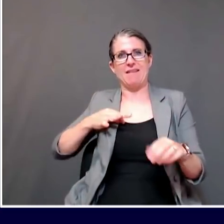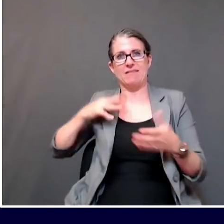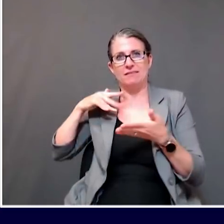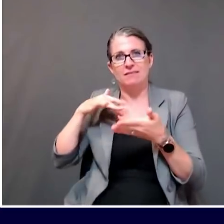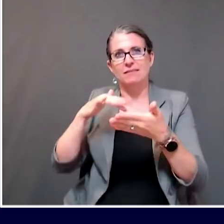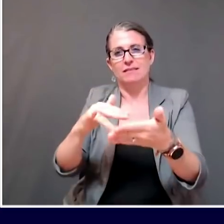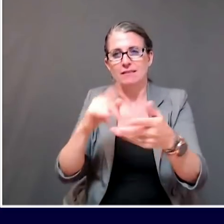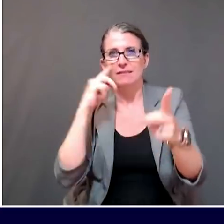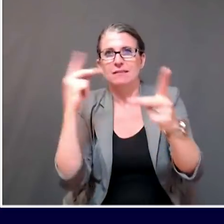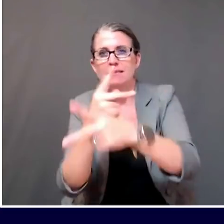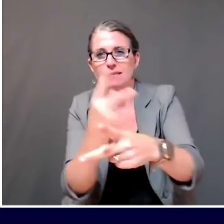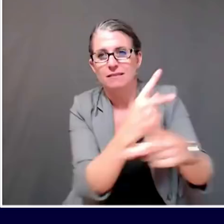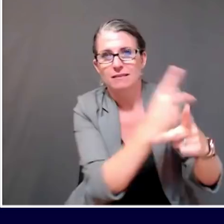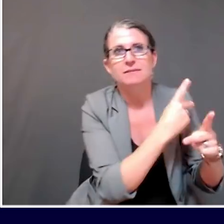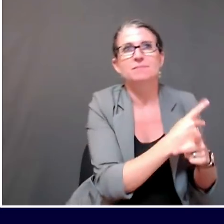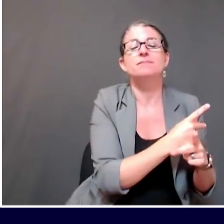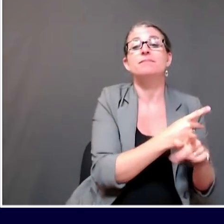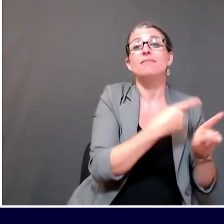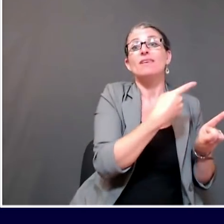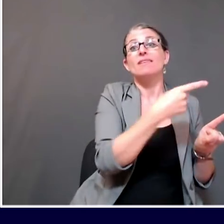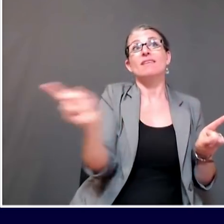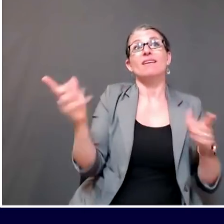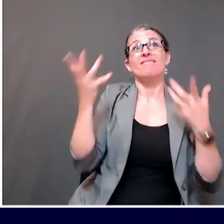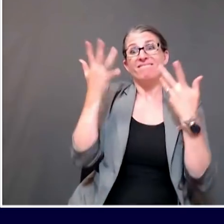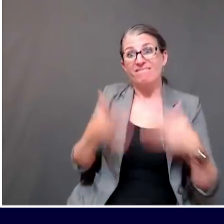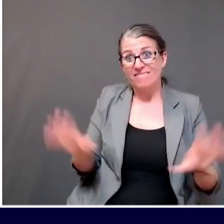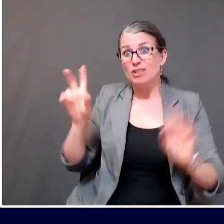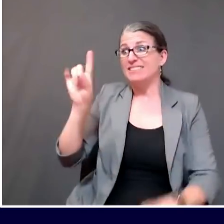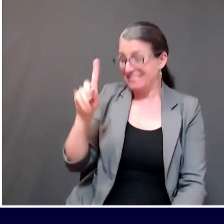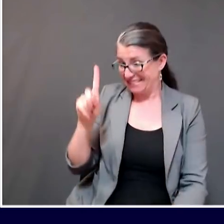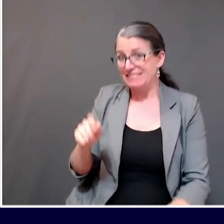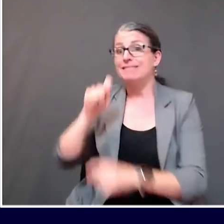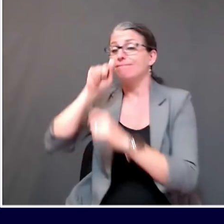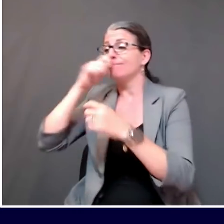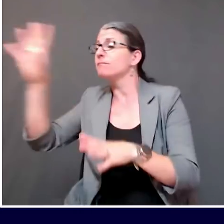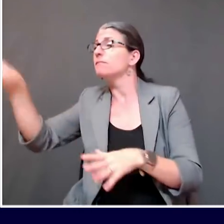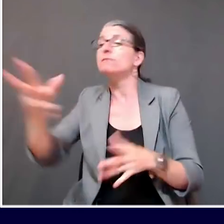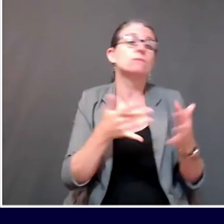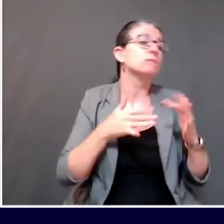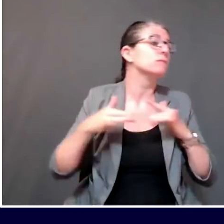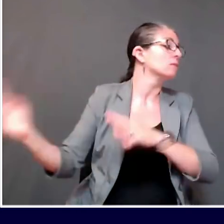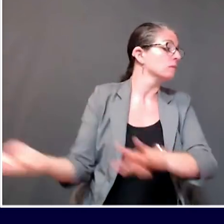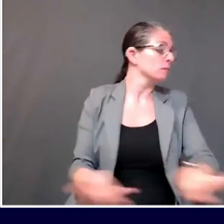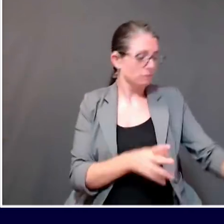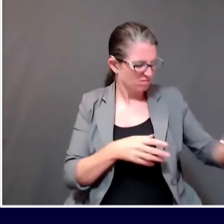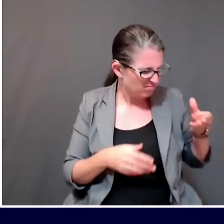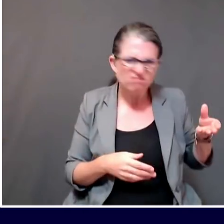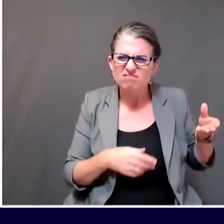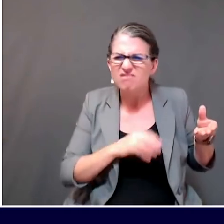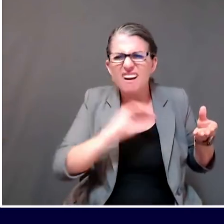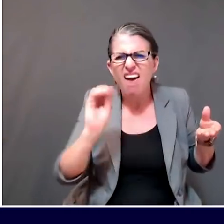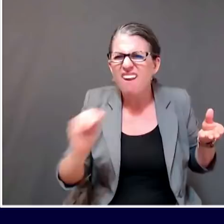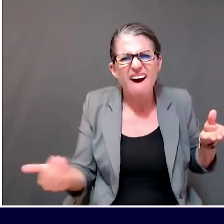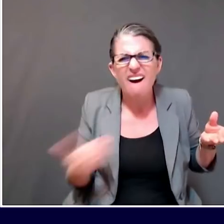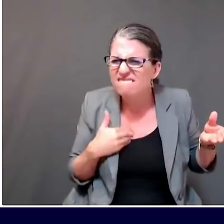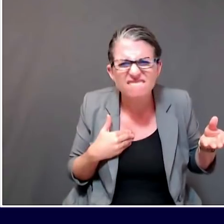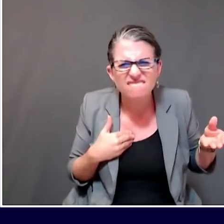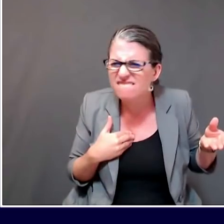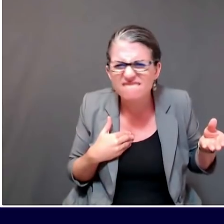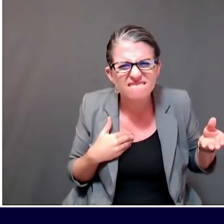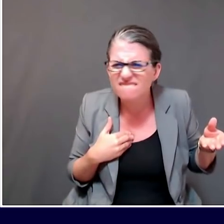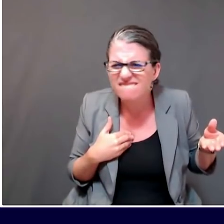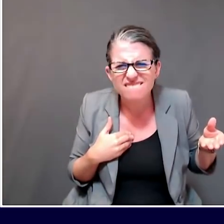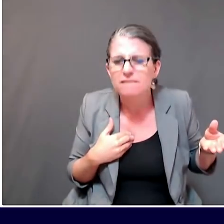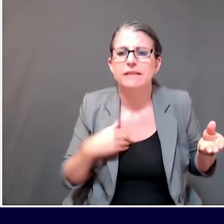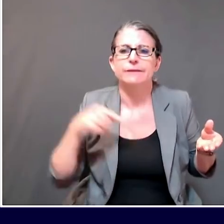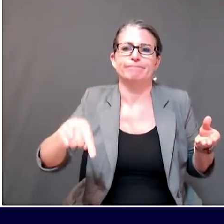camp were actually negative when they were run by our laboratory here in Augusta. Now, we're working